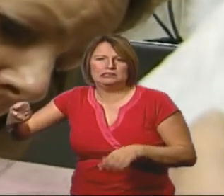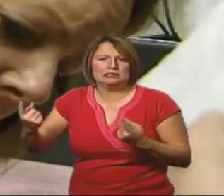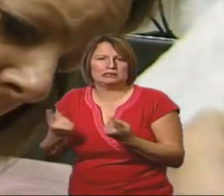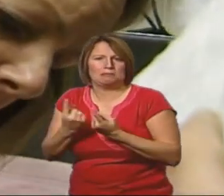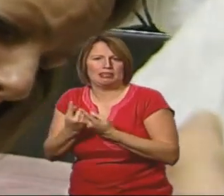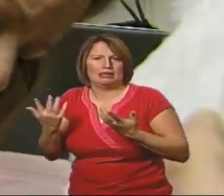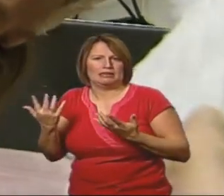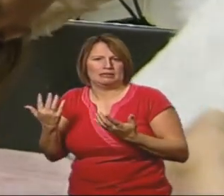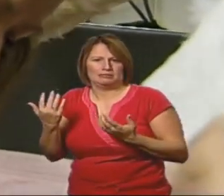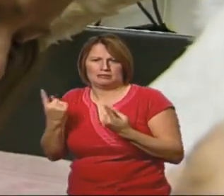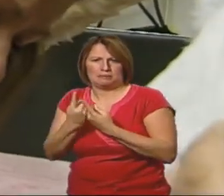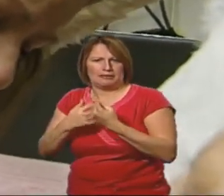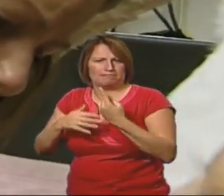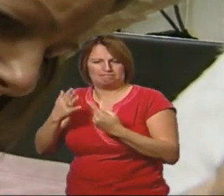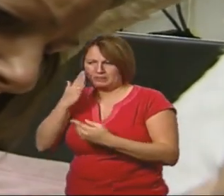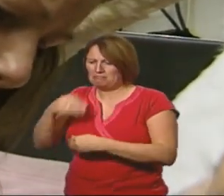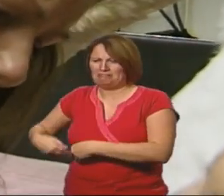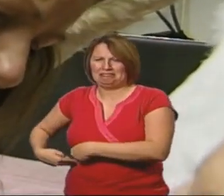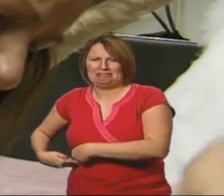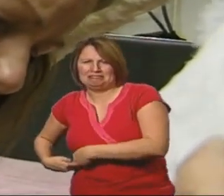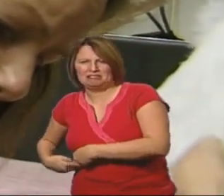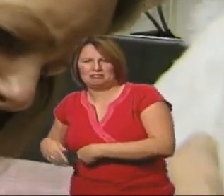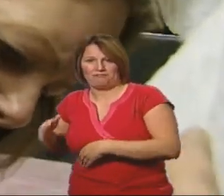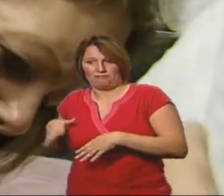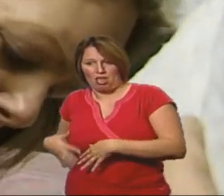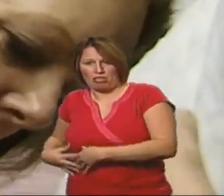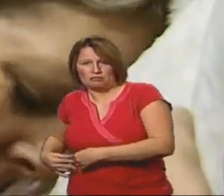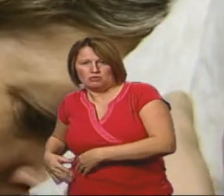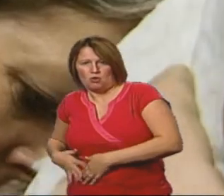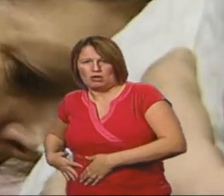in. All the feathers are in here. Oh, right.